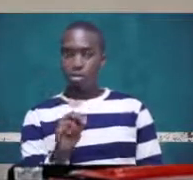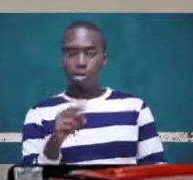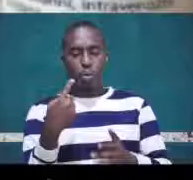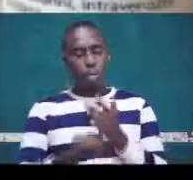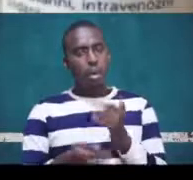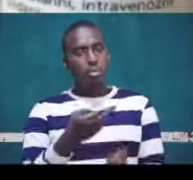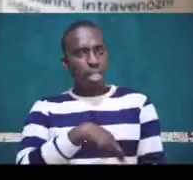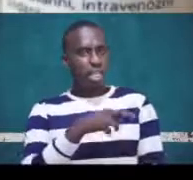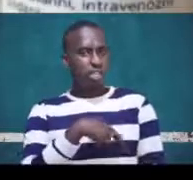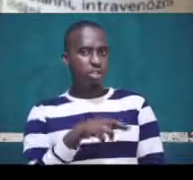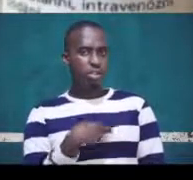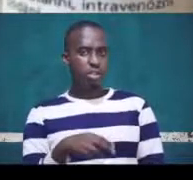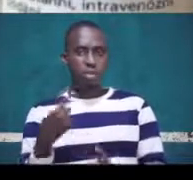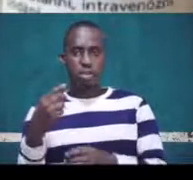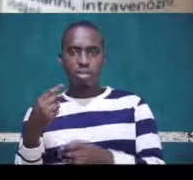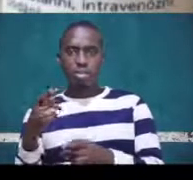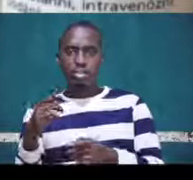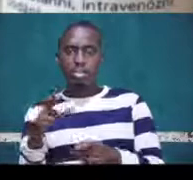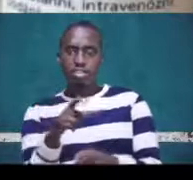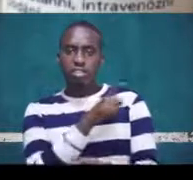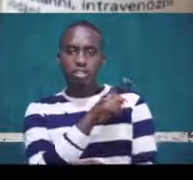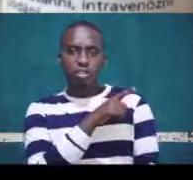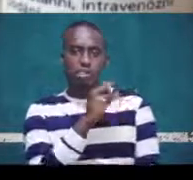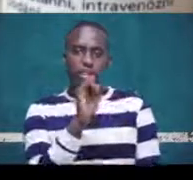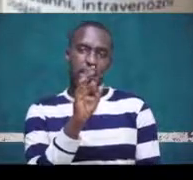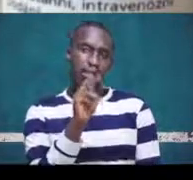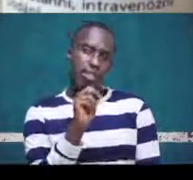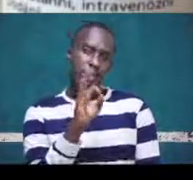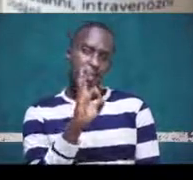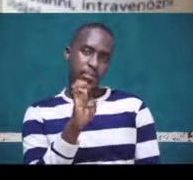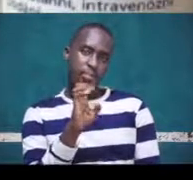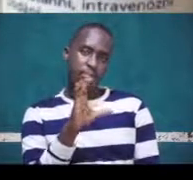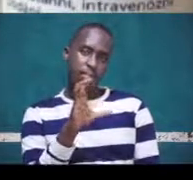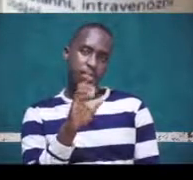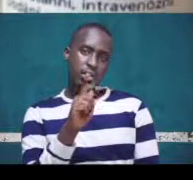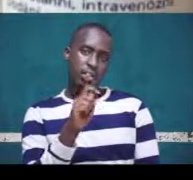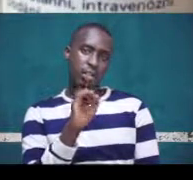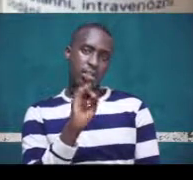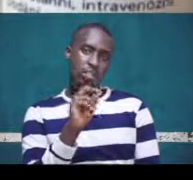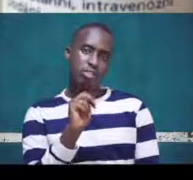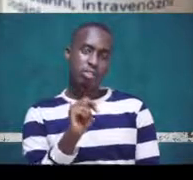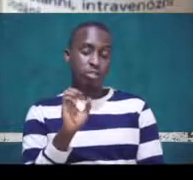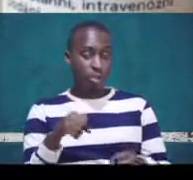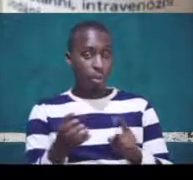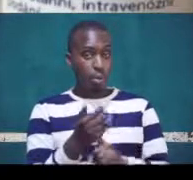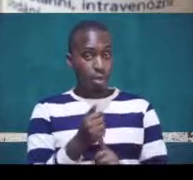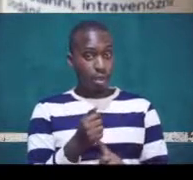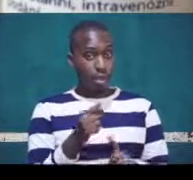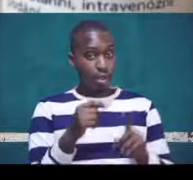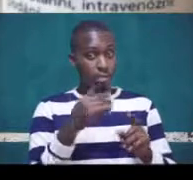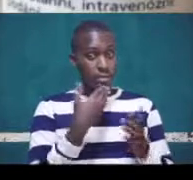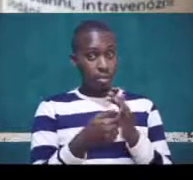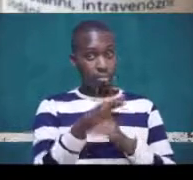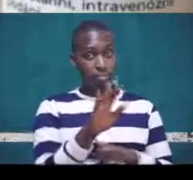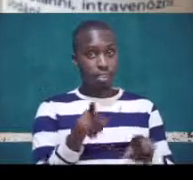religion? What about the chances for infection? So can we go bacteria? Does it have rights? Can we take advantage of it? Monitor